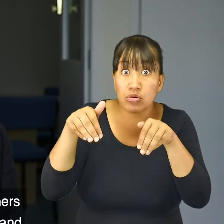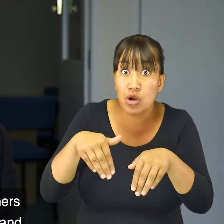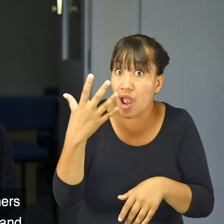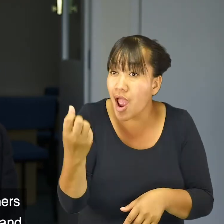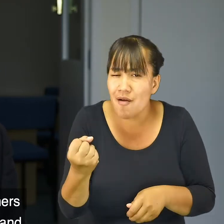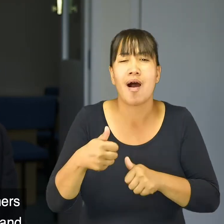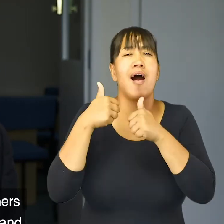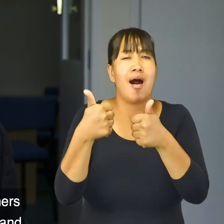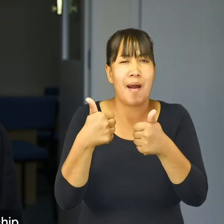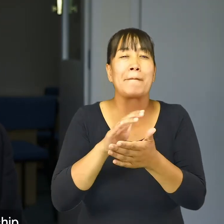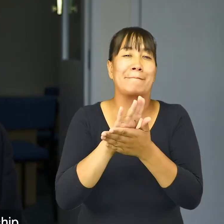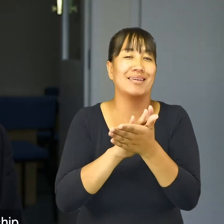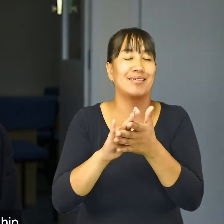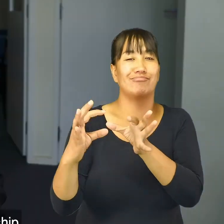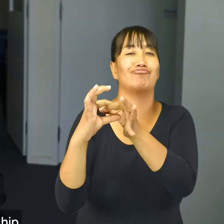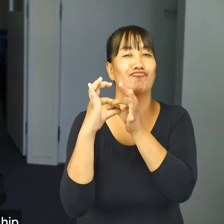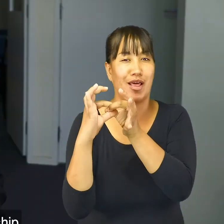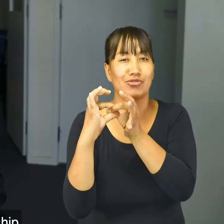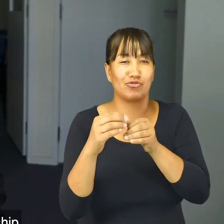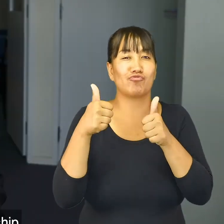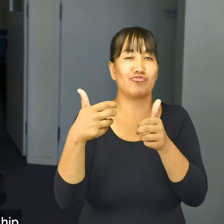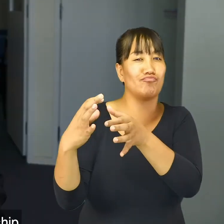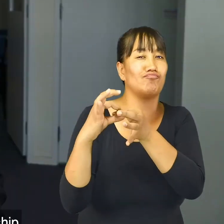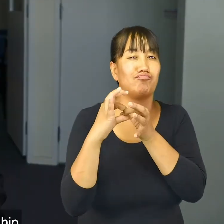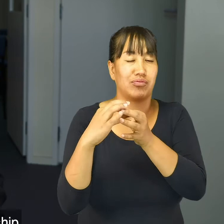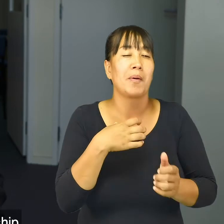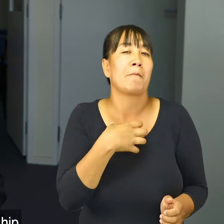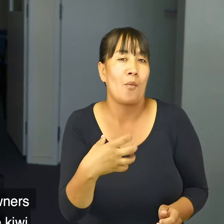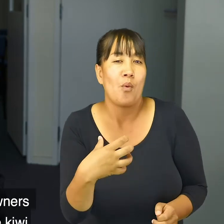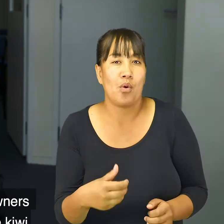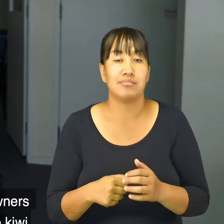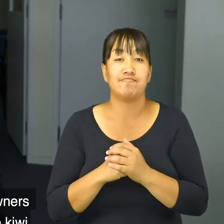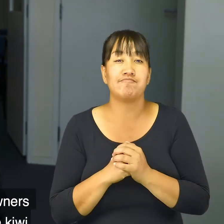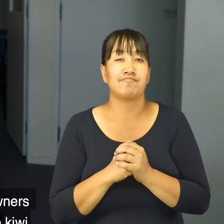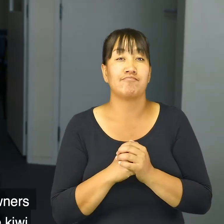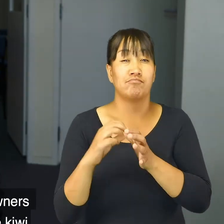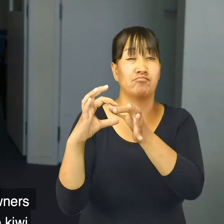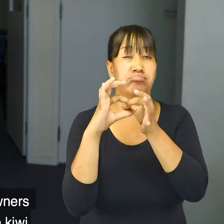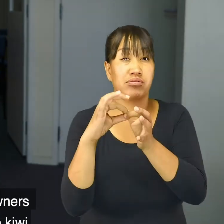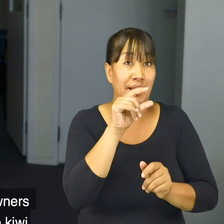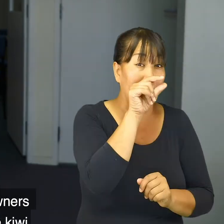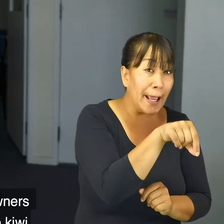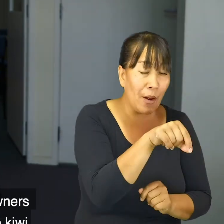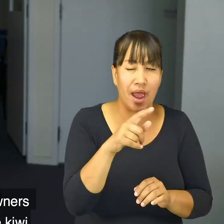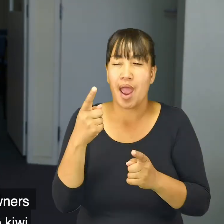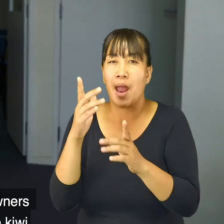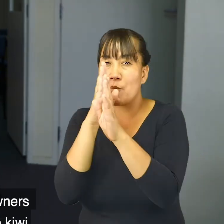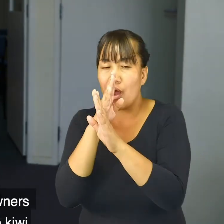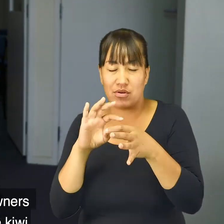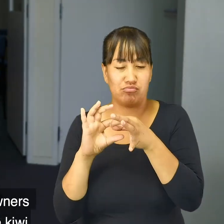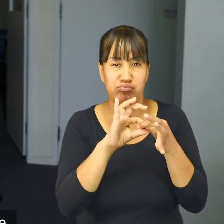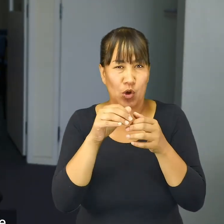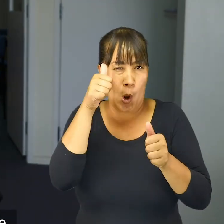dogs, and I think if we can have an increased relationship between private landowners and conservation of the